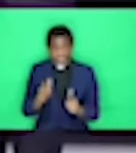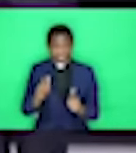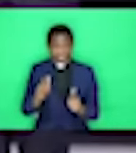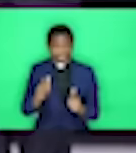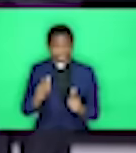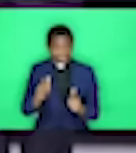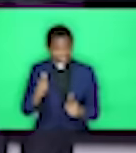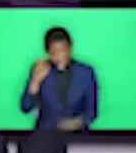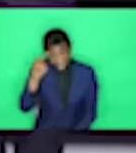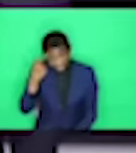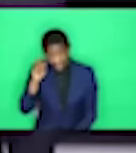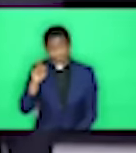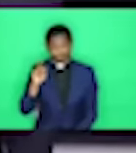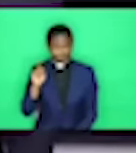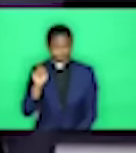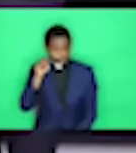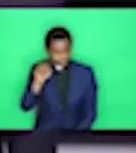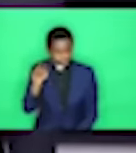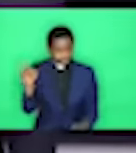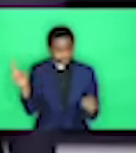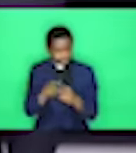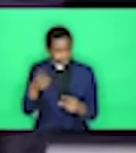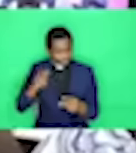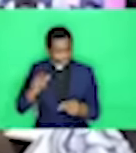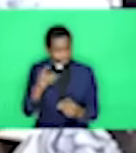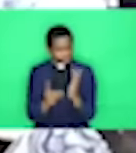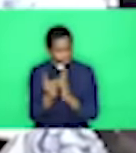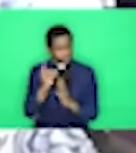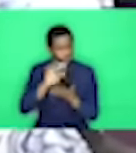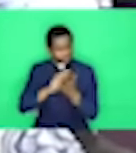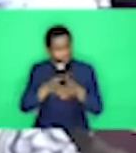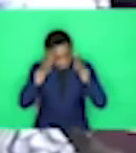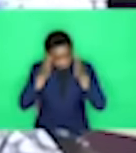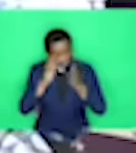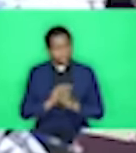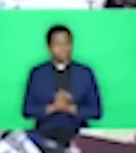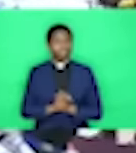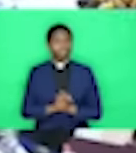Ghana is for you. Let its development be your focus.